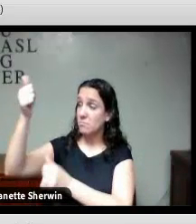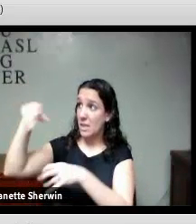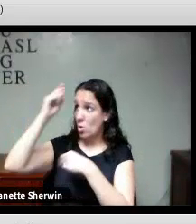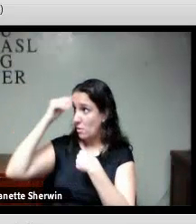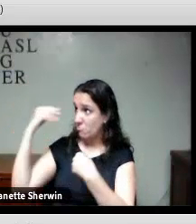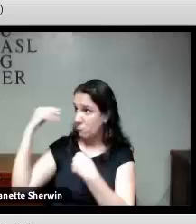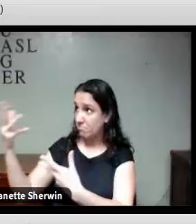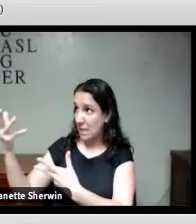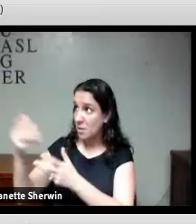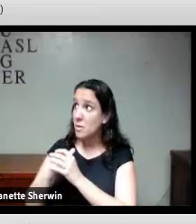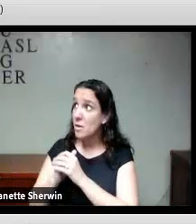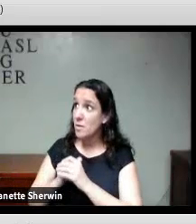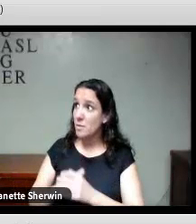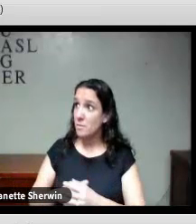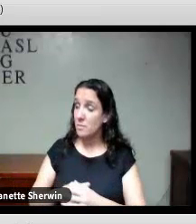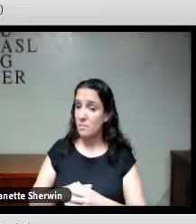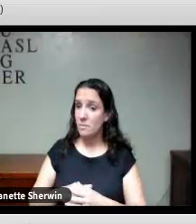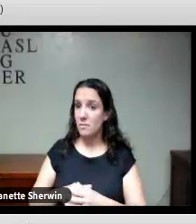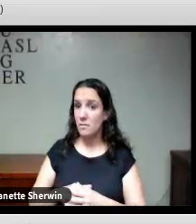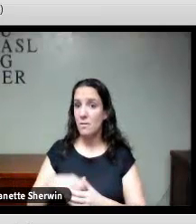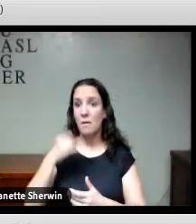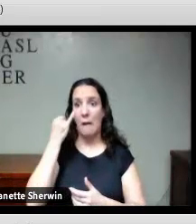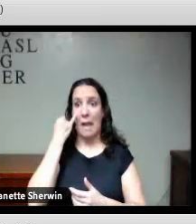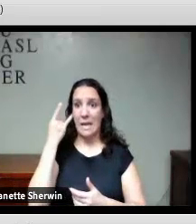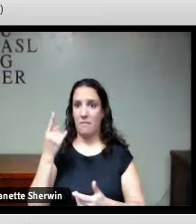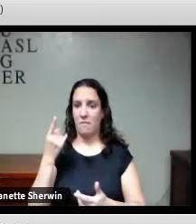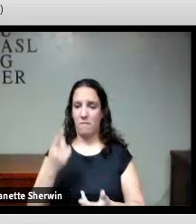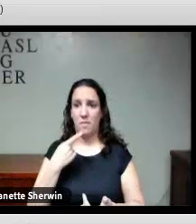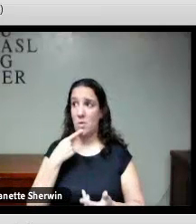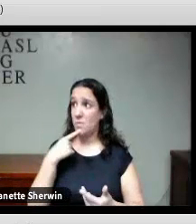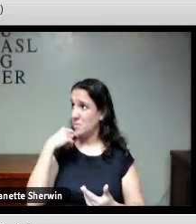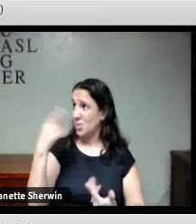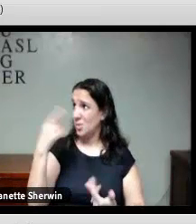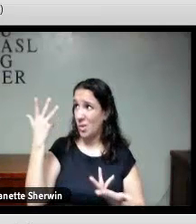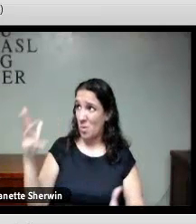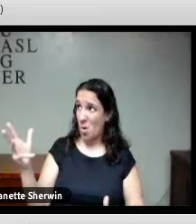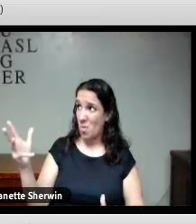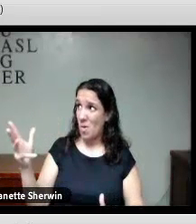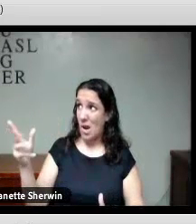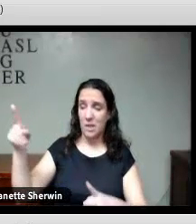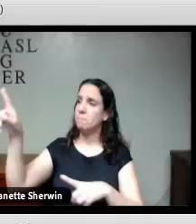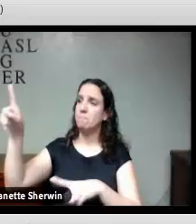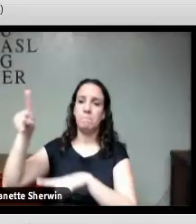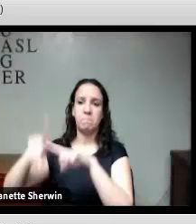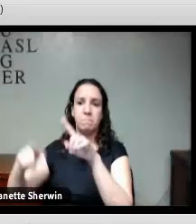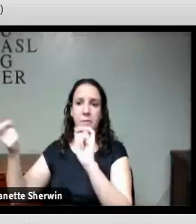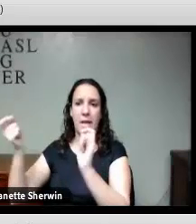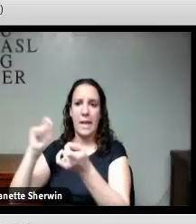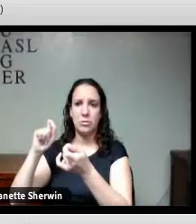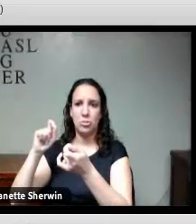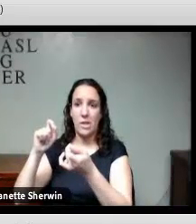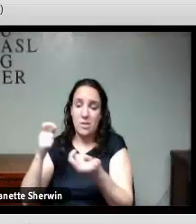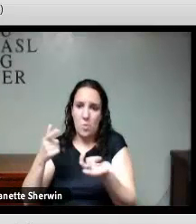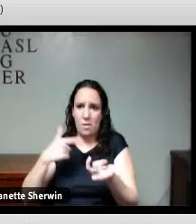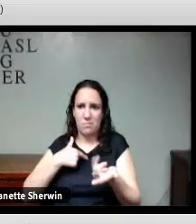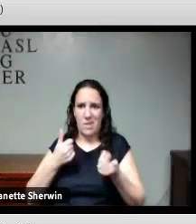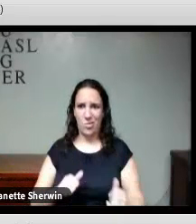it. And if you've mentioned it and they put their foot down and they say, we're not changing this, it's always been this way or whatever, at least you did what you